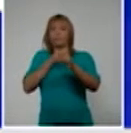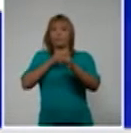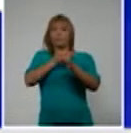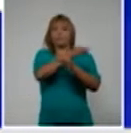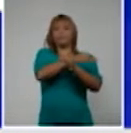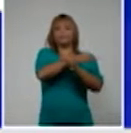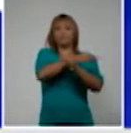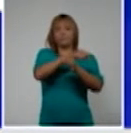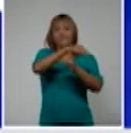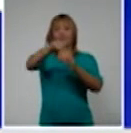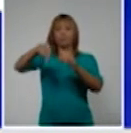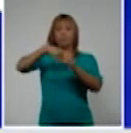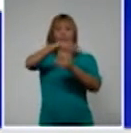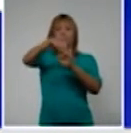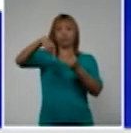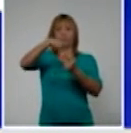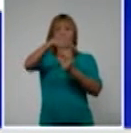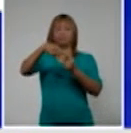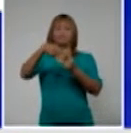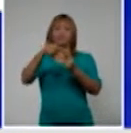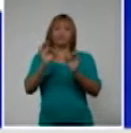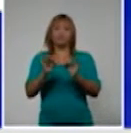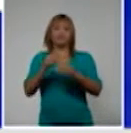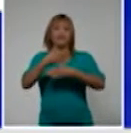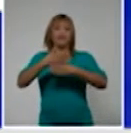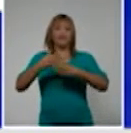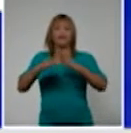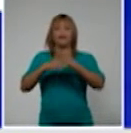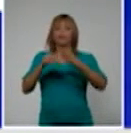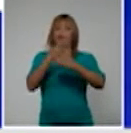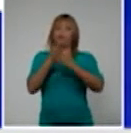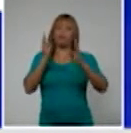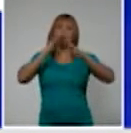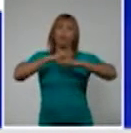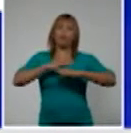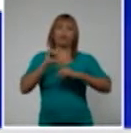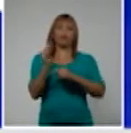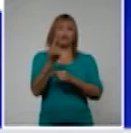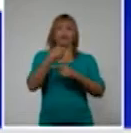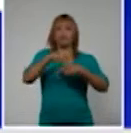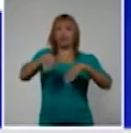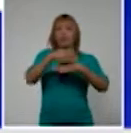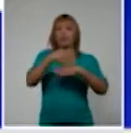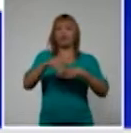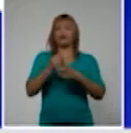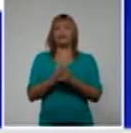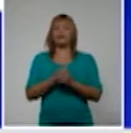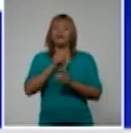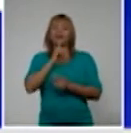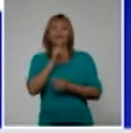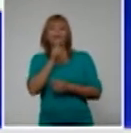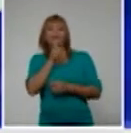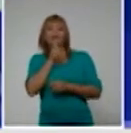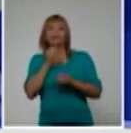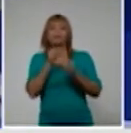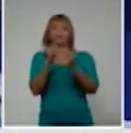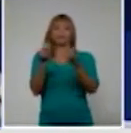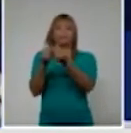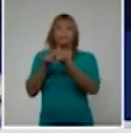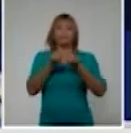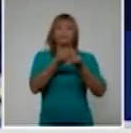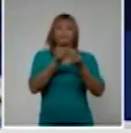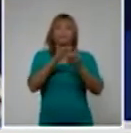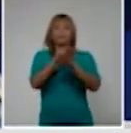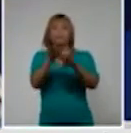May. We got to control the situation once the incidence rate also decreased, However, there's been a new increase in the last